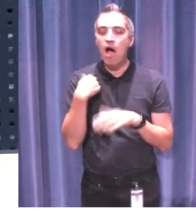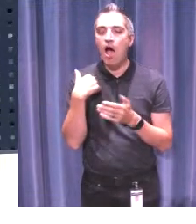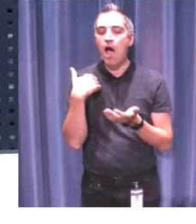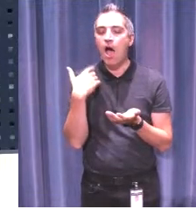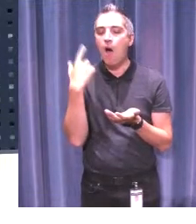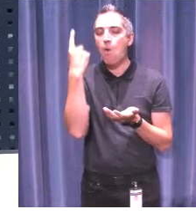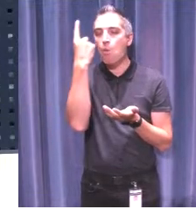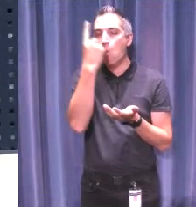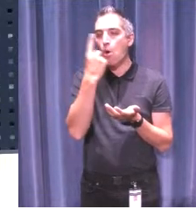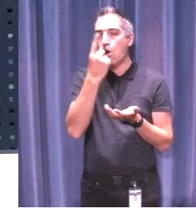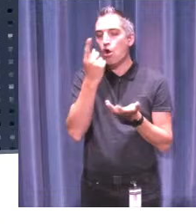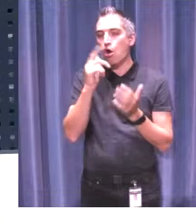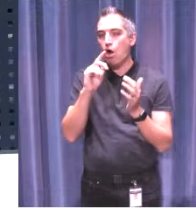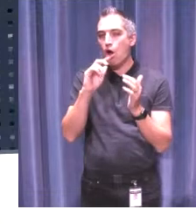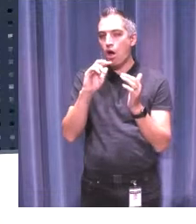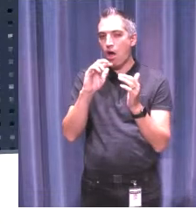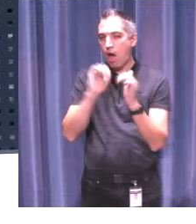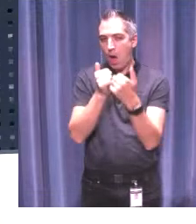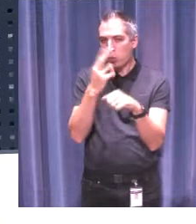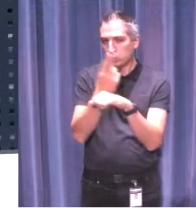is.